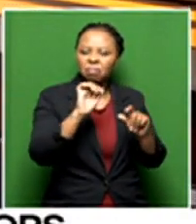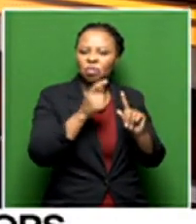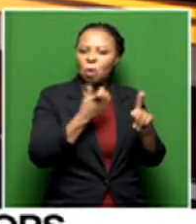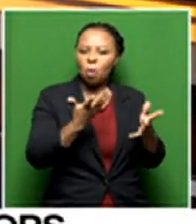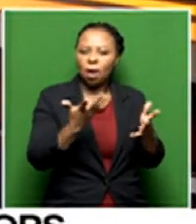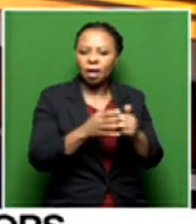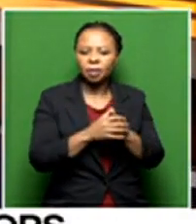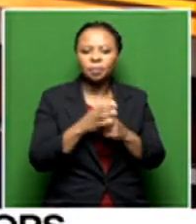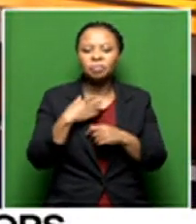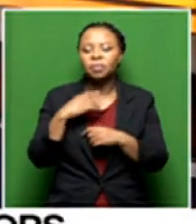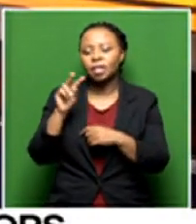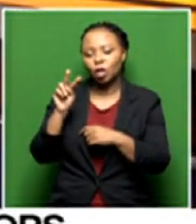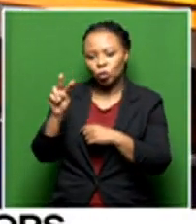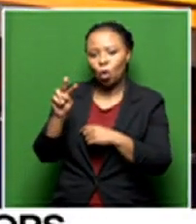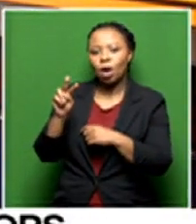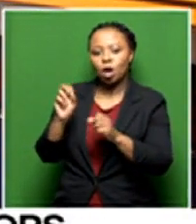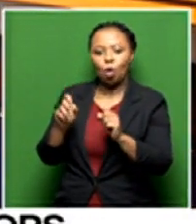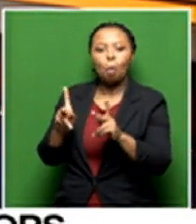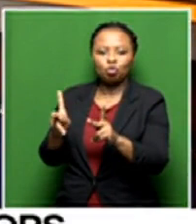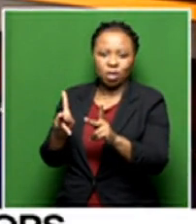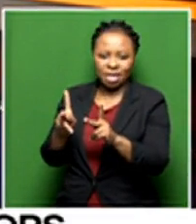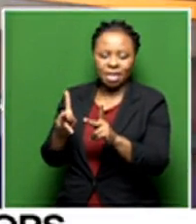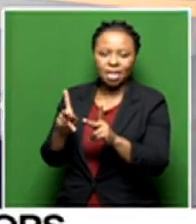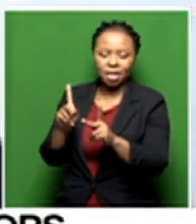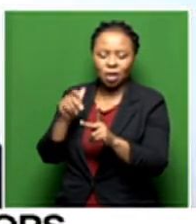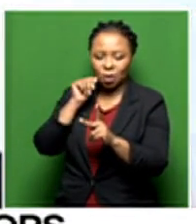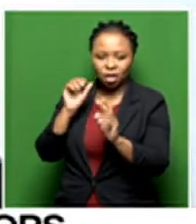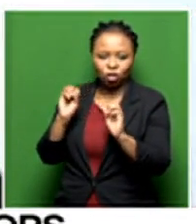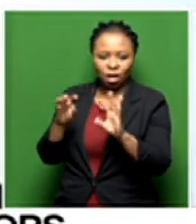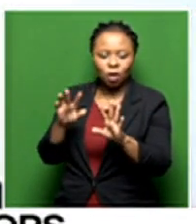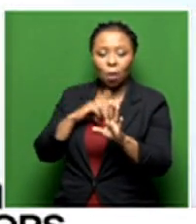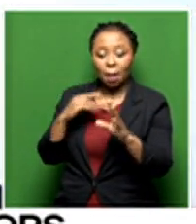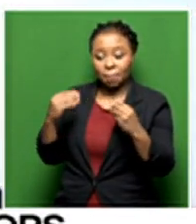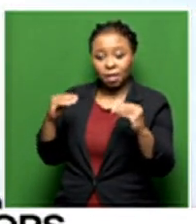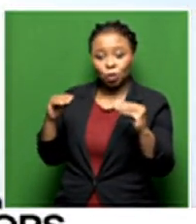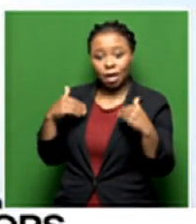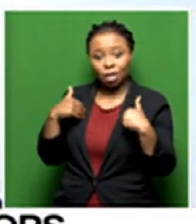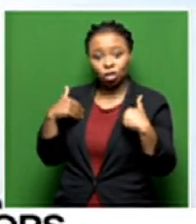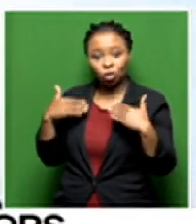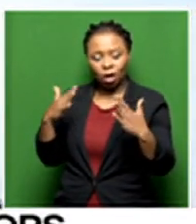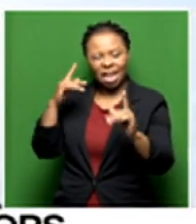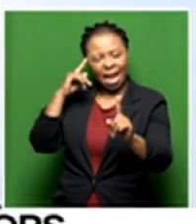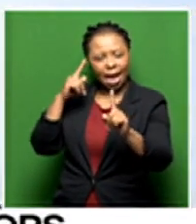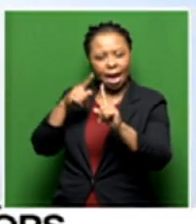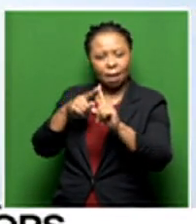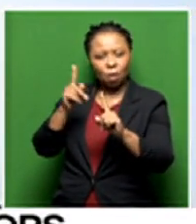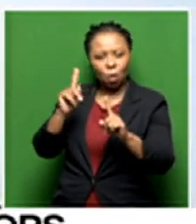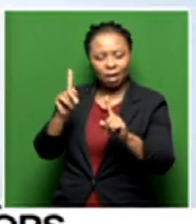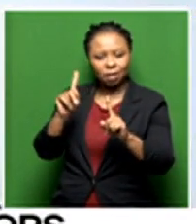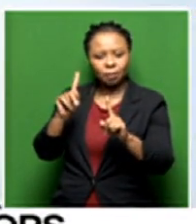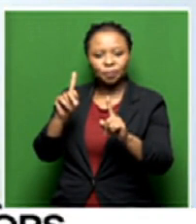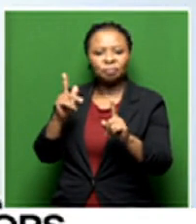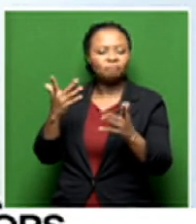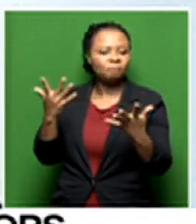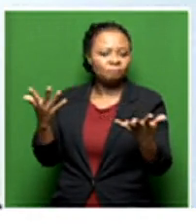I saw a gap when I started, because I think when I started this business, my aim was to change the narrative of